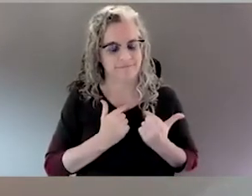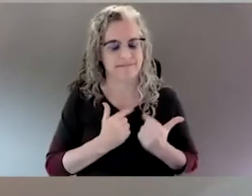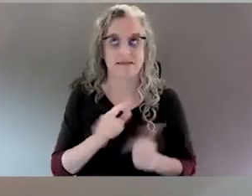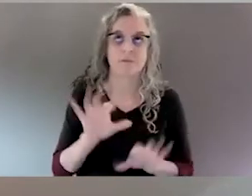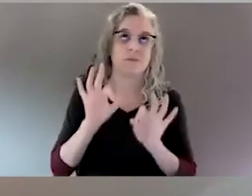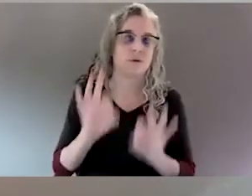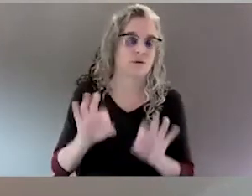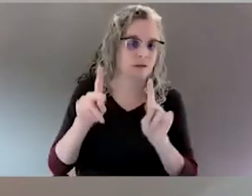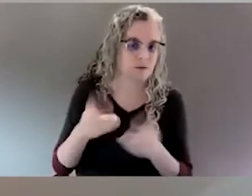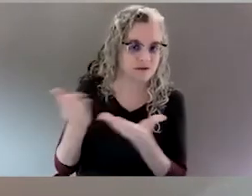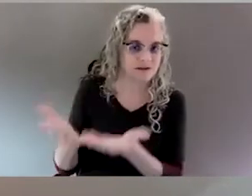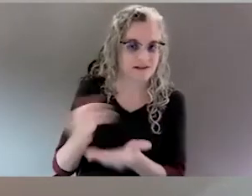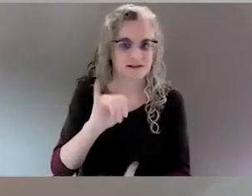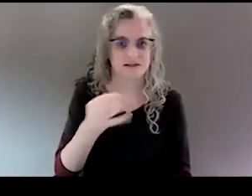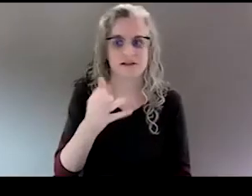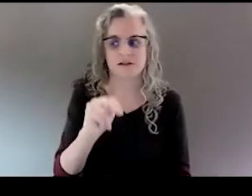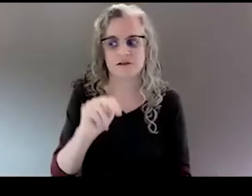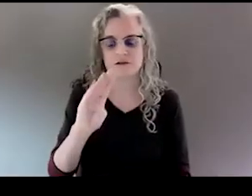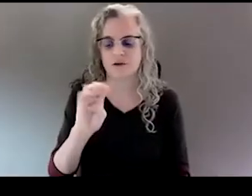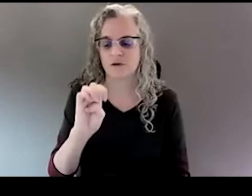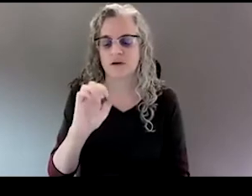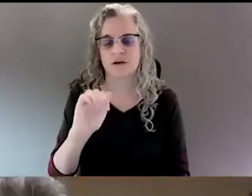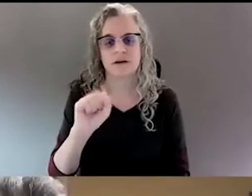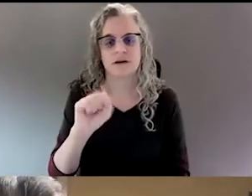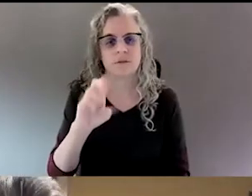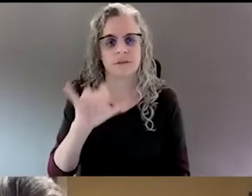Beasley to join us in this panel.